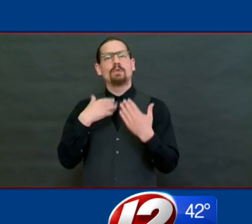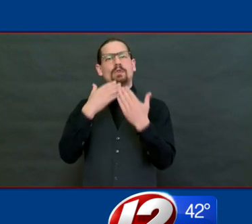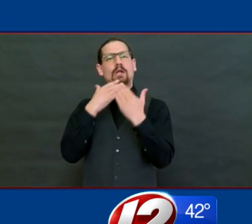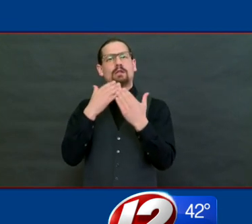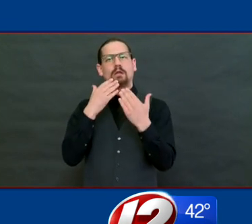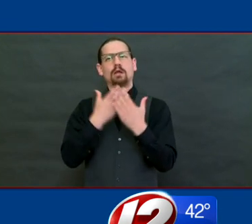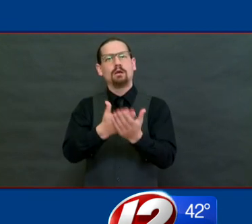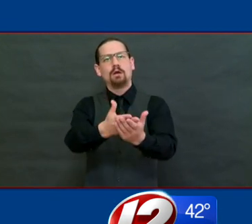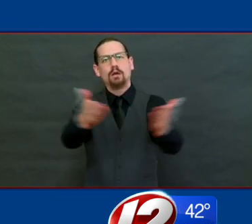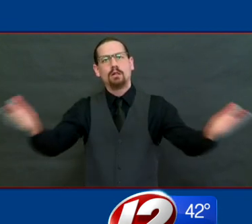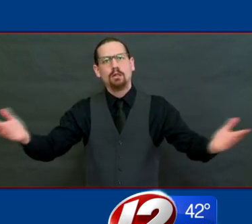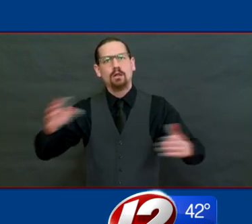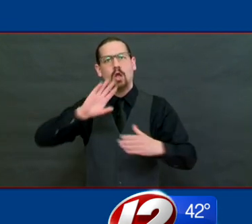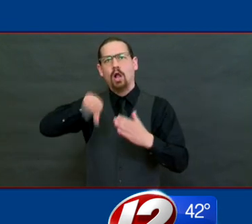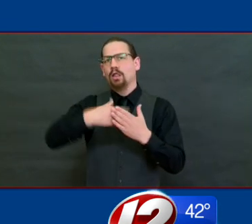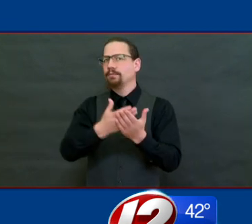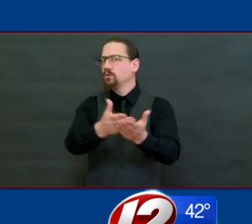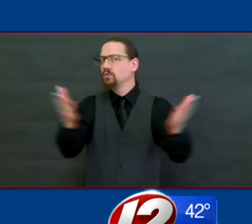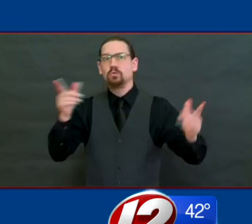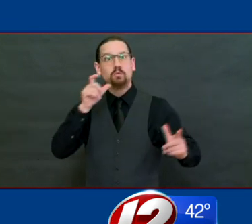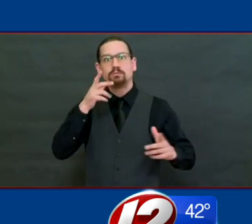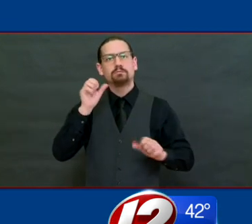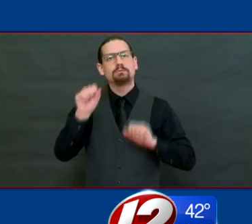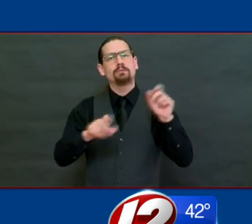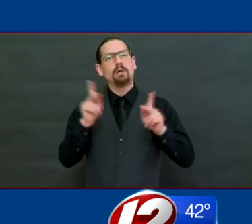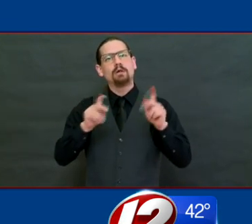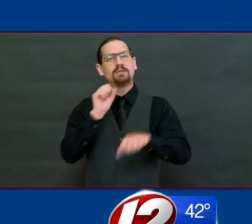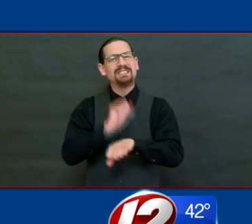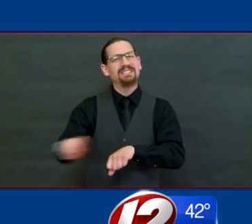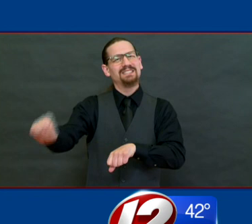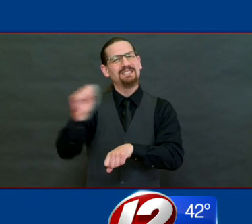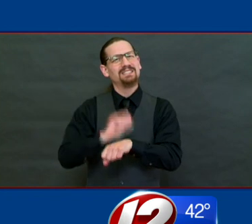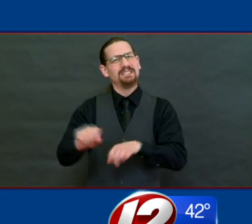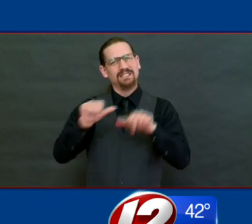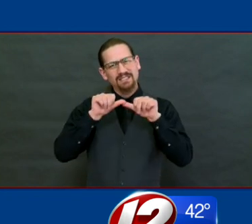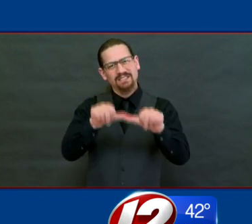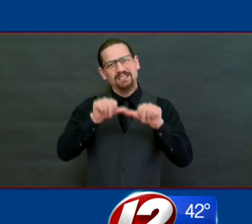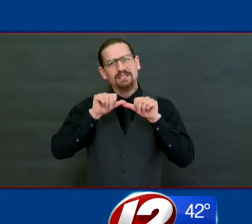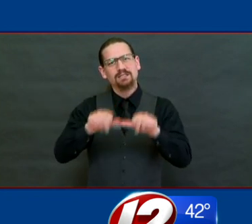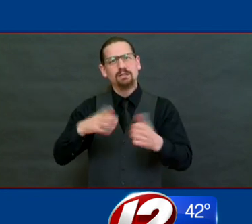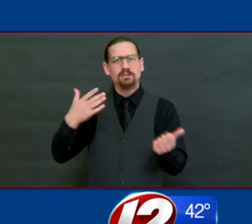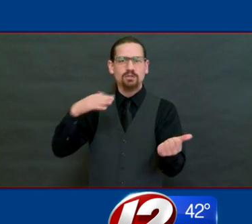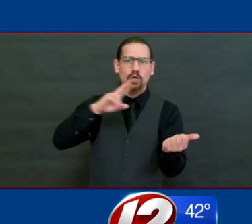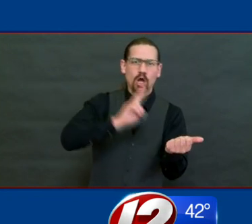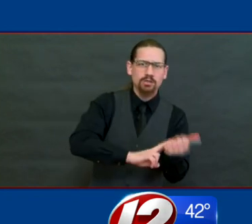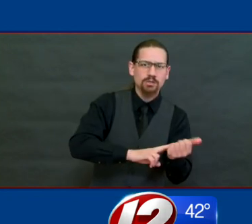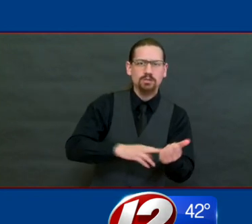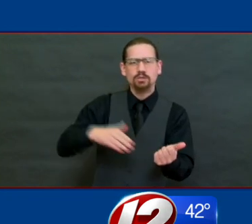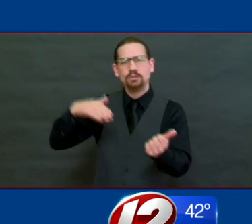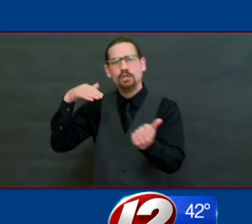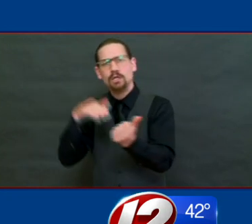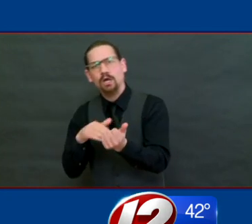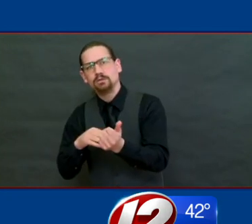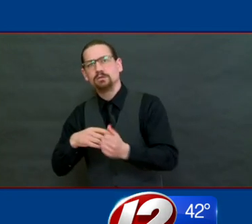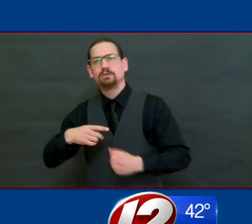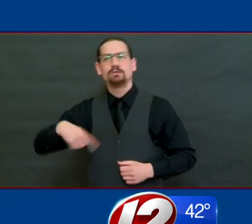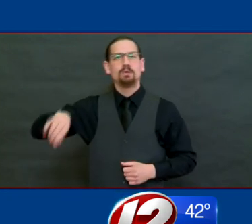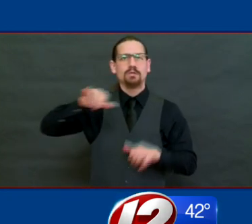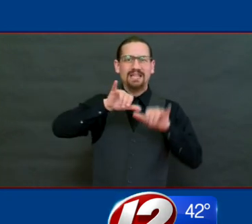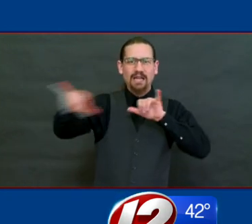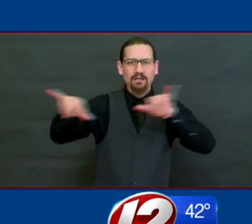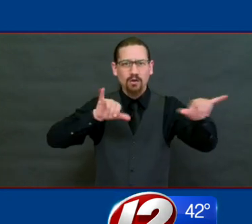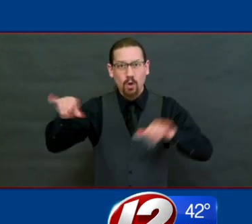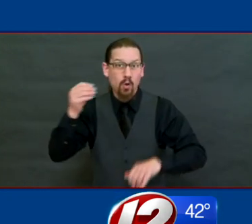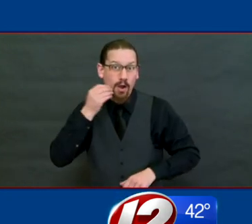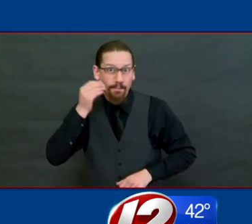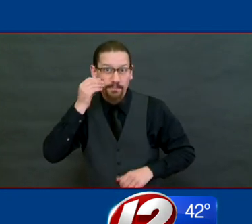you to all of you who've been in quarantine, isolating yourselves, wearing your masks, staying home, however difficult